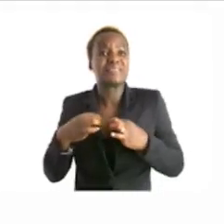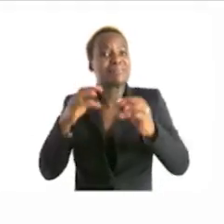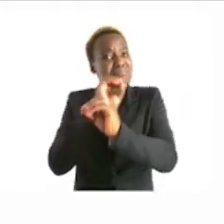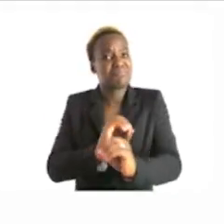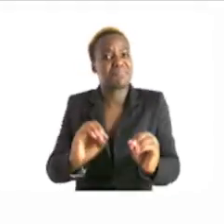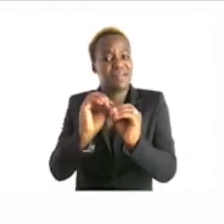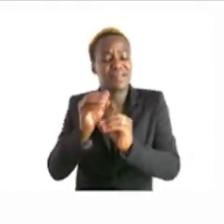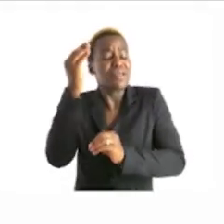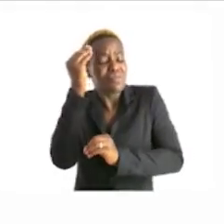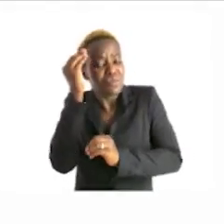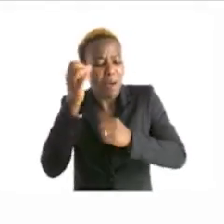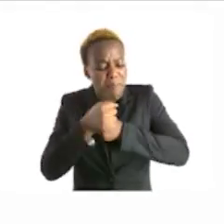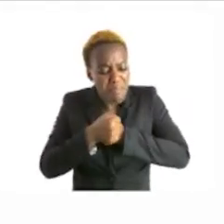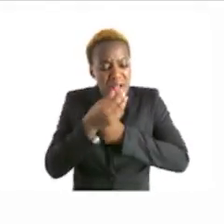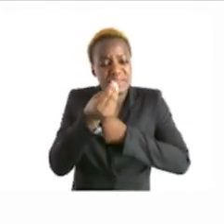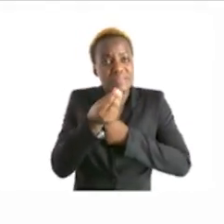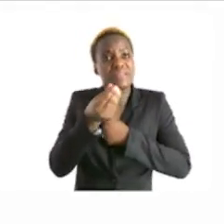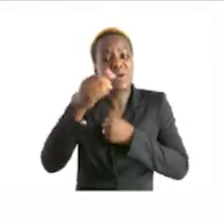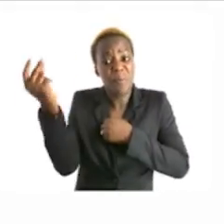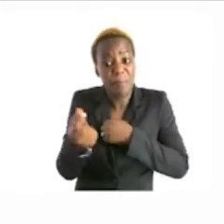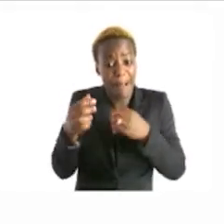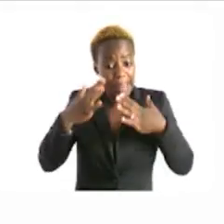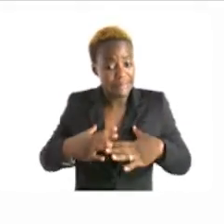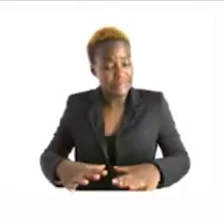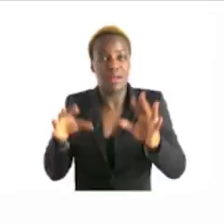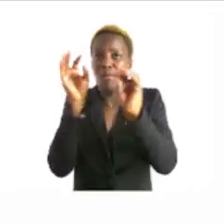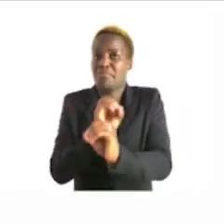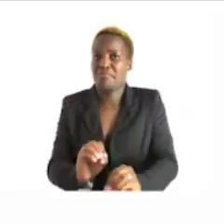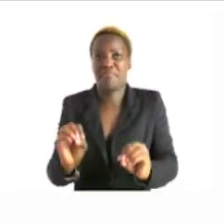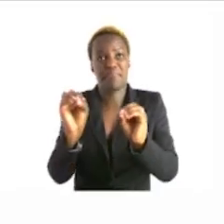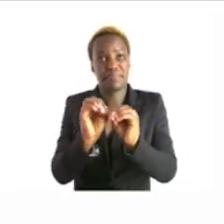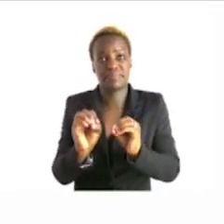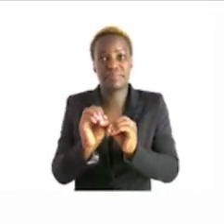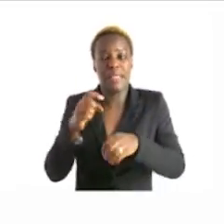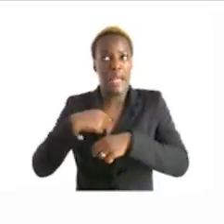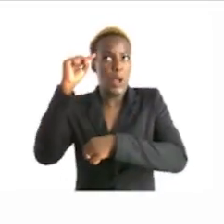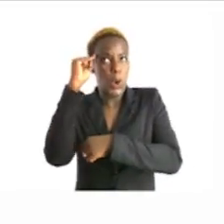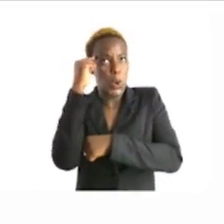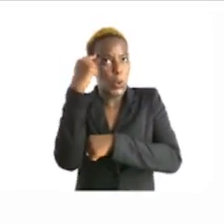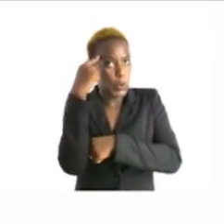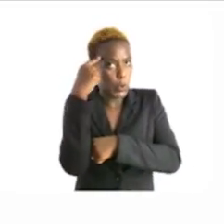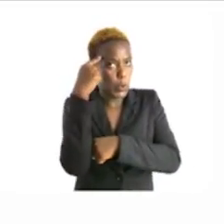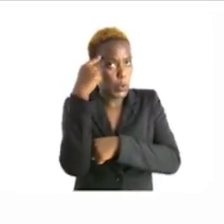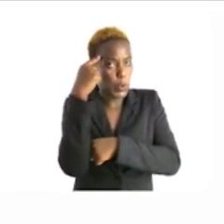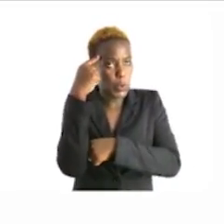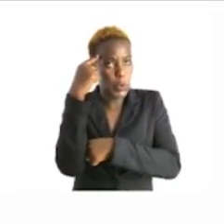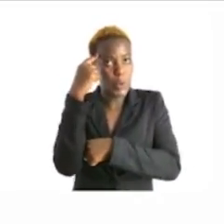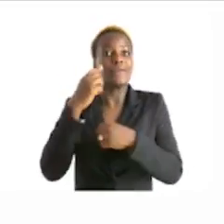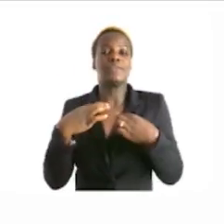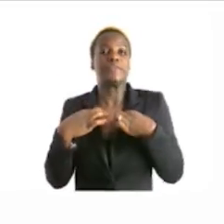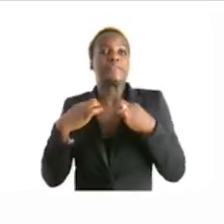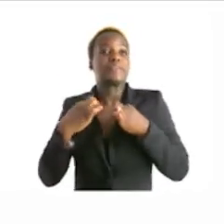to buy her a party dress so she was going to sorry